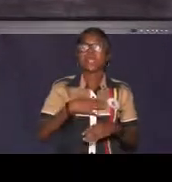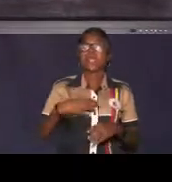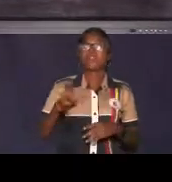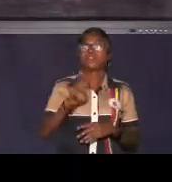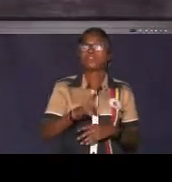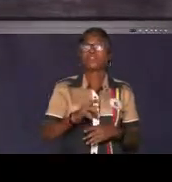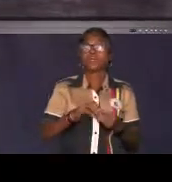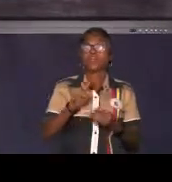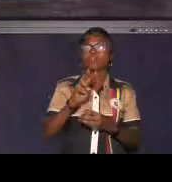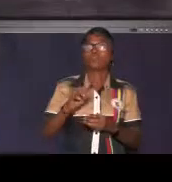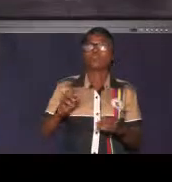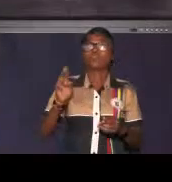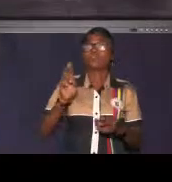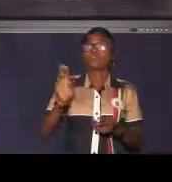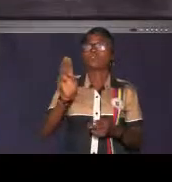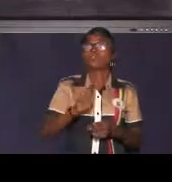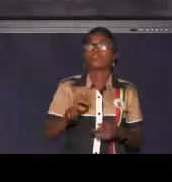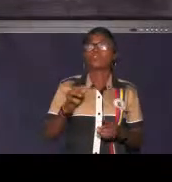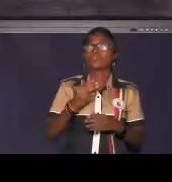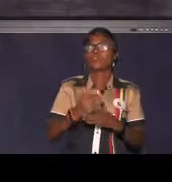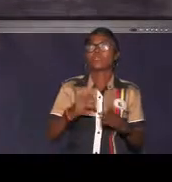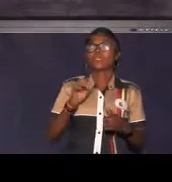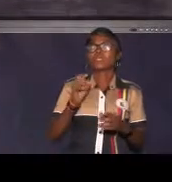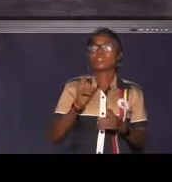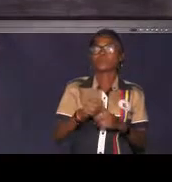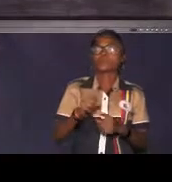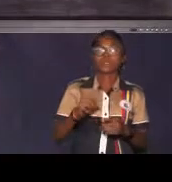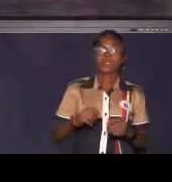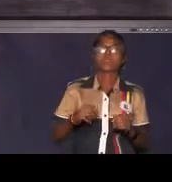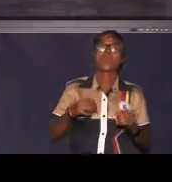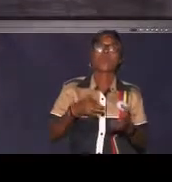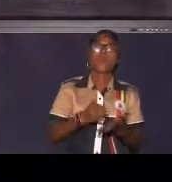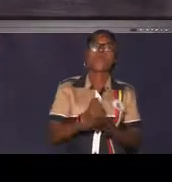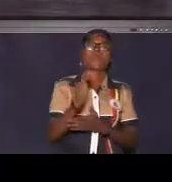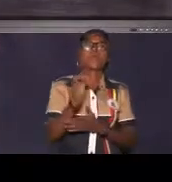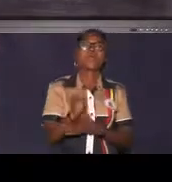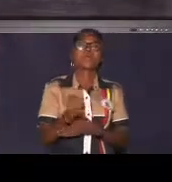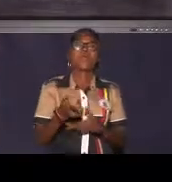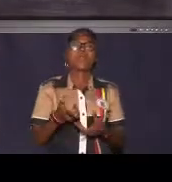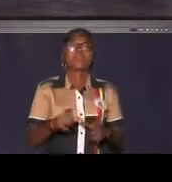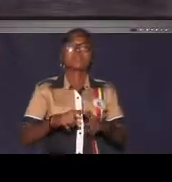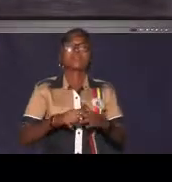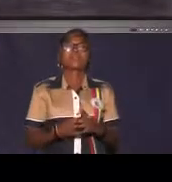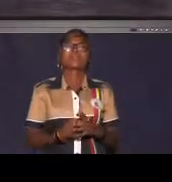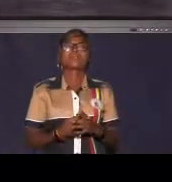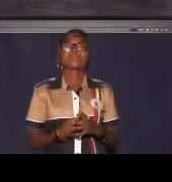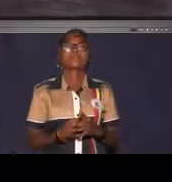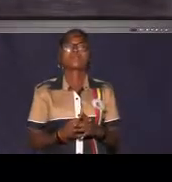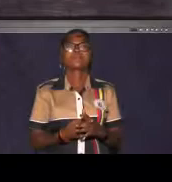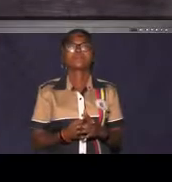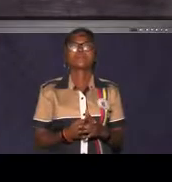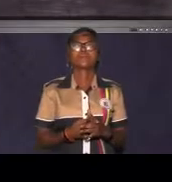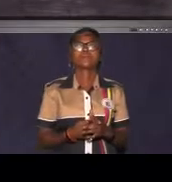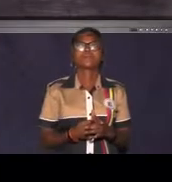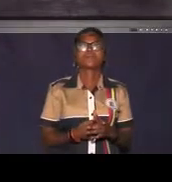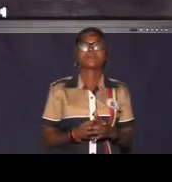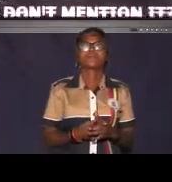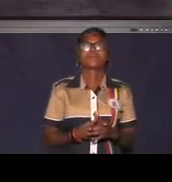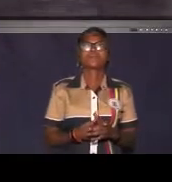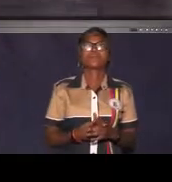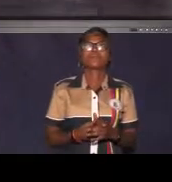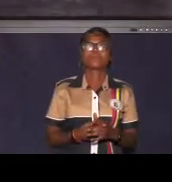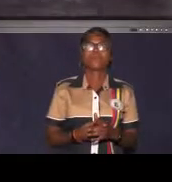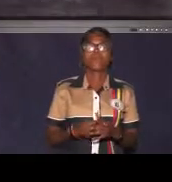English words appropriately. Are we ready? Then let's begin.